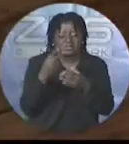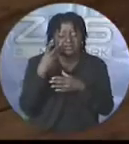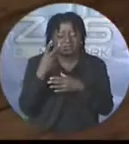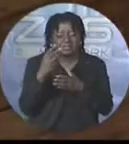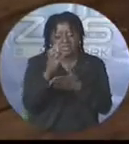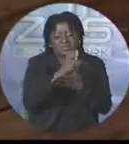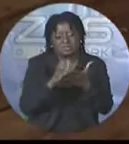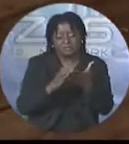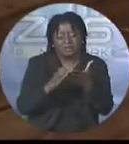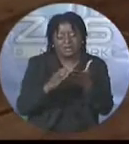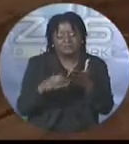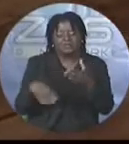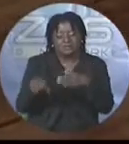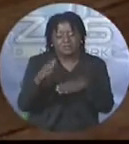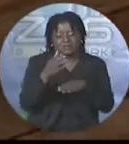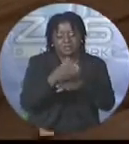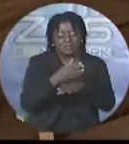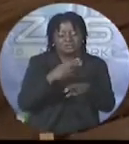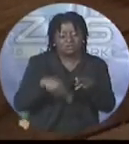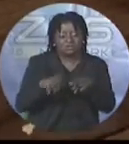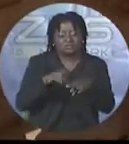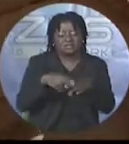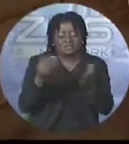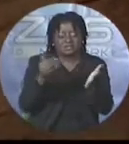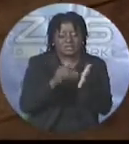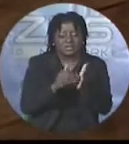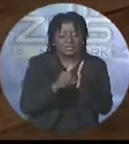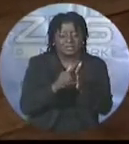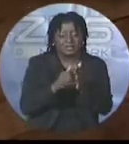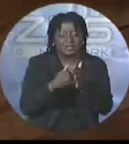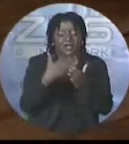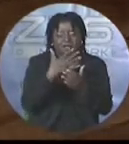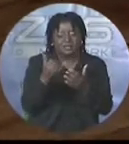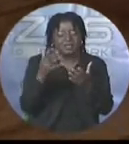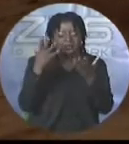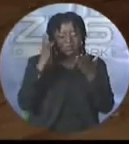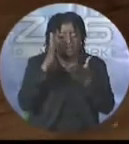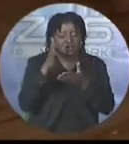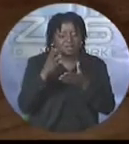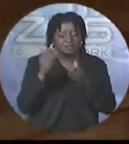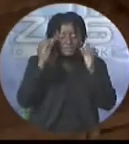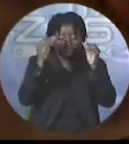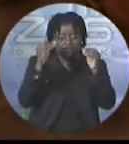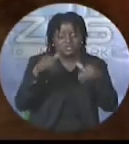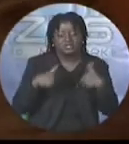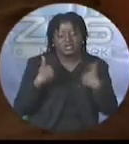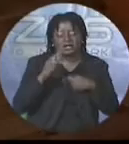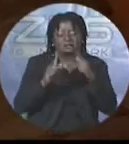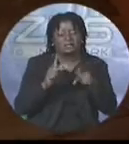to teach their skills to young people. However, they say there must be an interest to stop a complete takeover